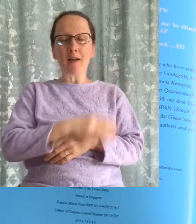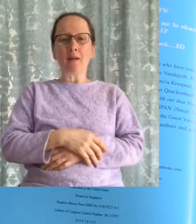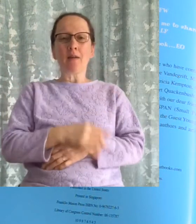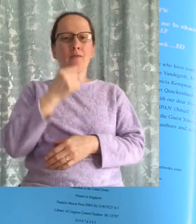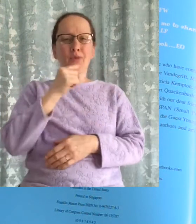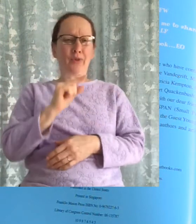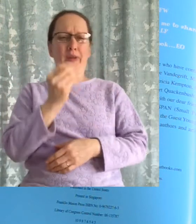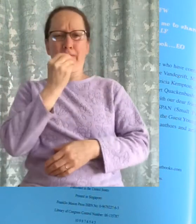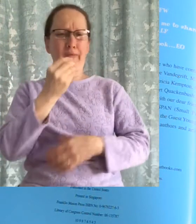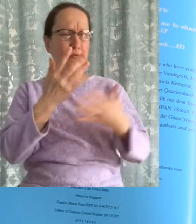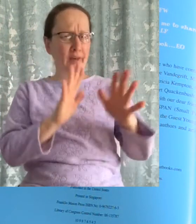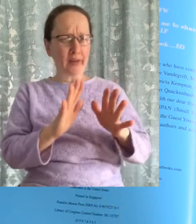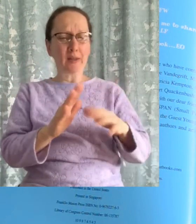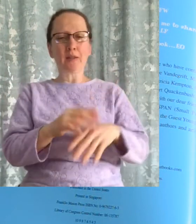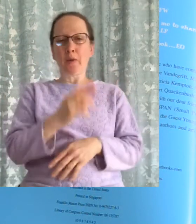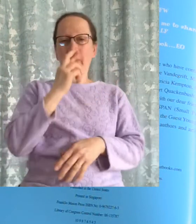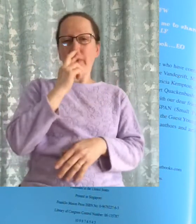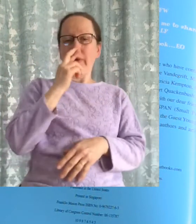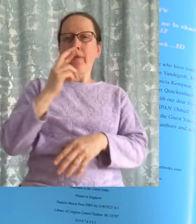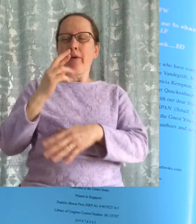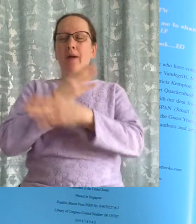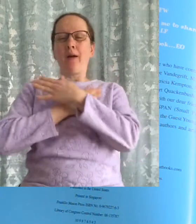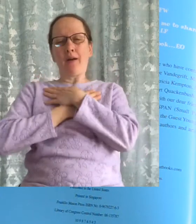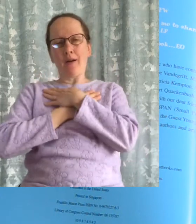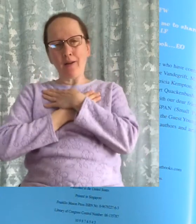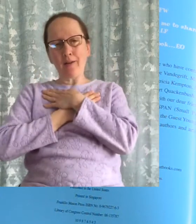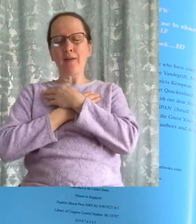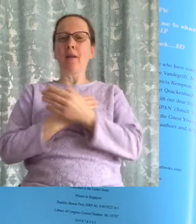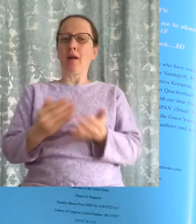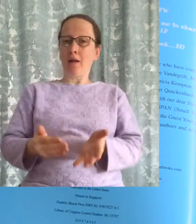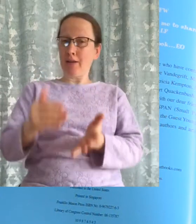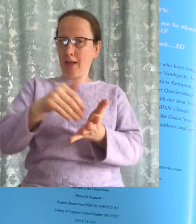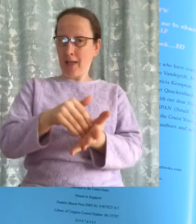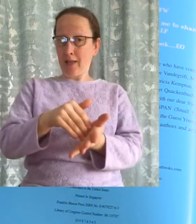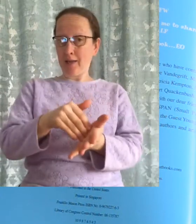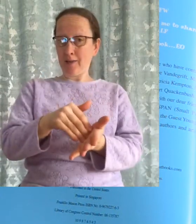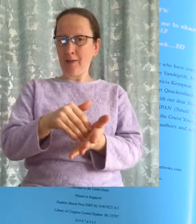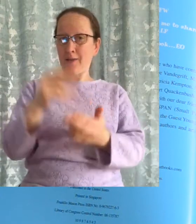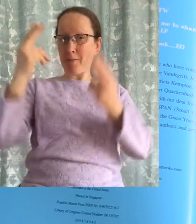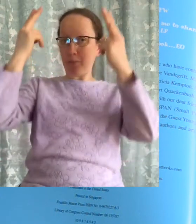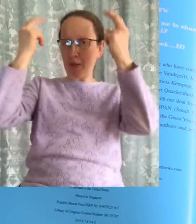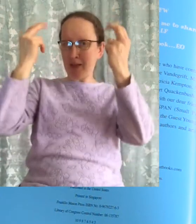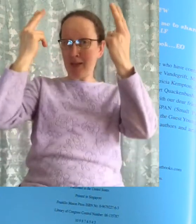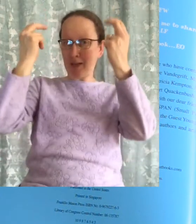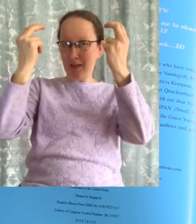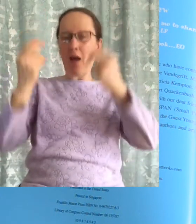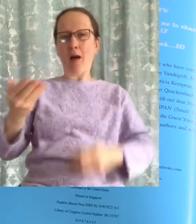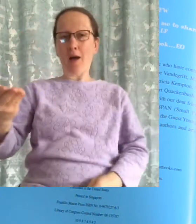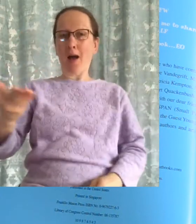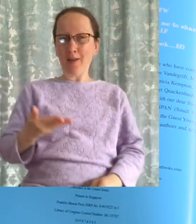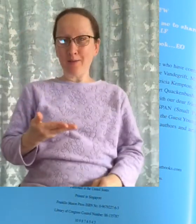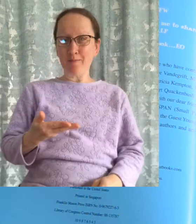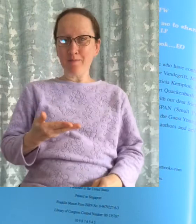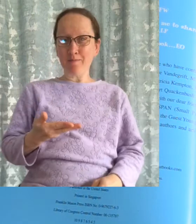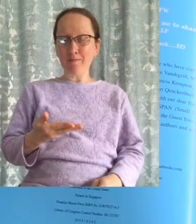no turkey leftovers and Rudolph retired, once again, that bunny was